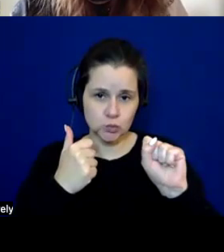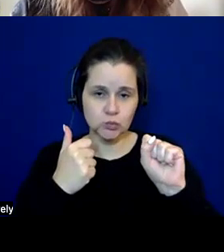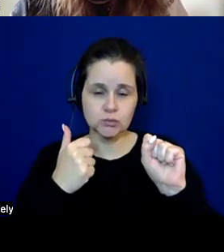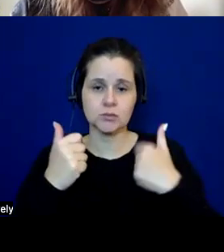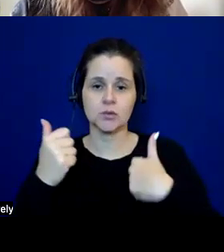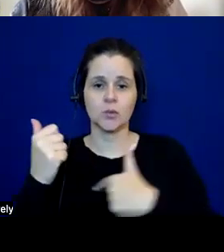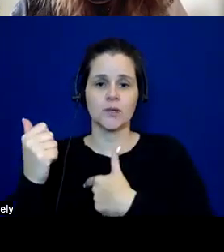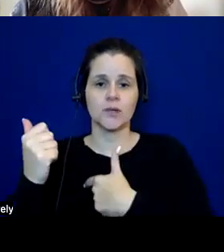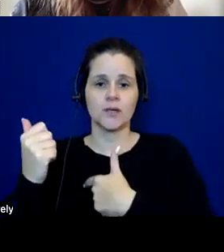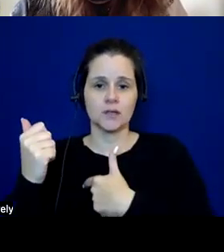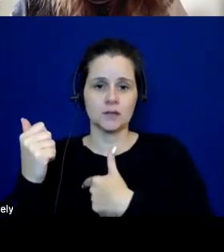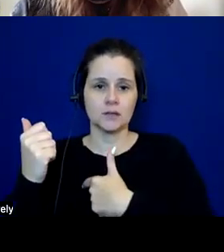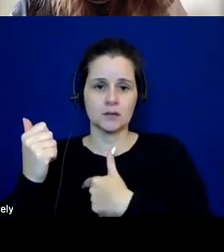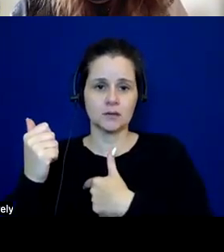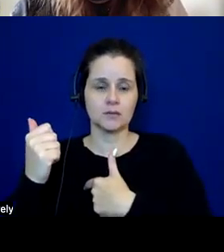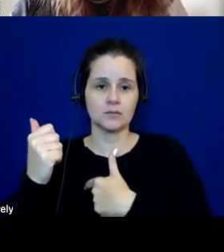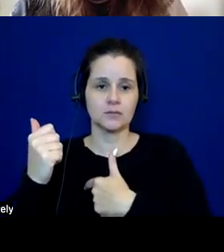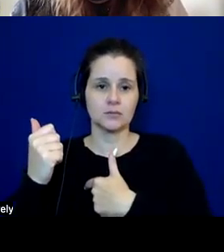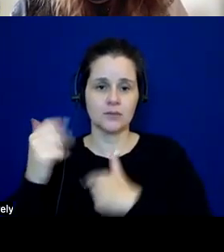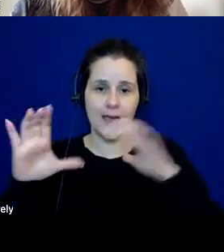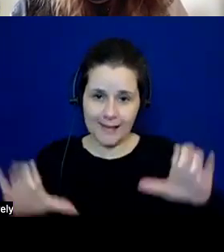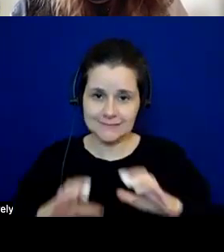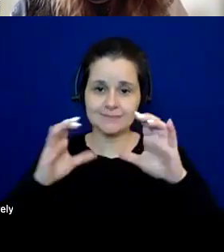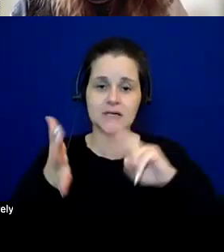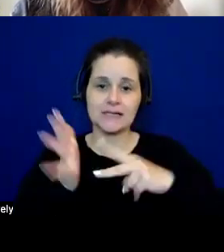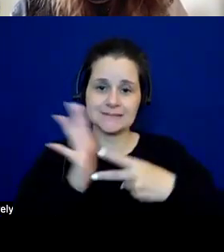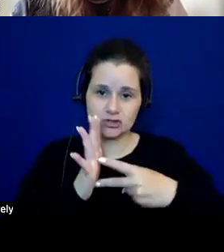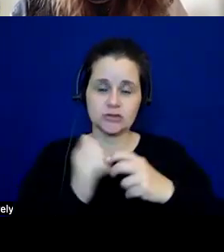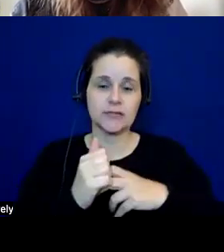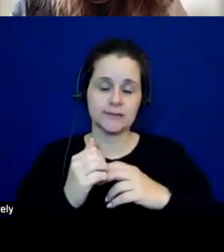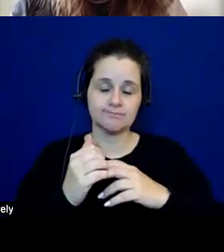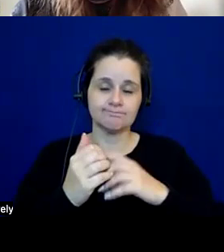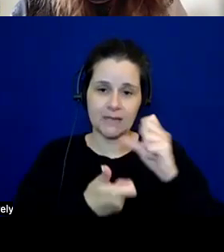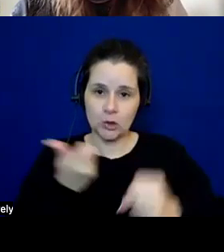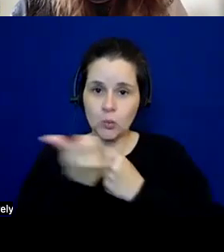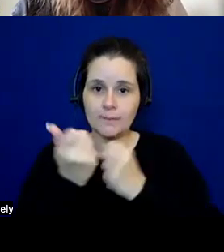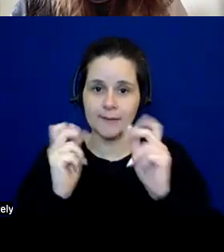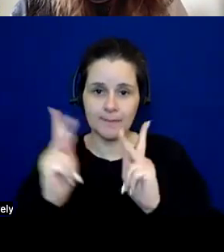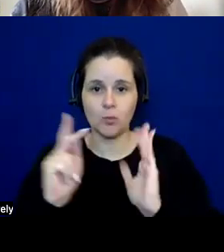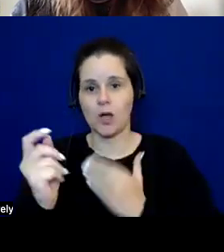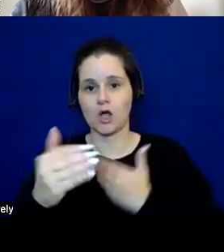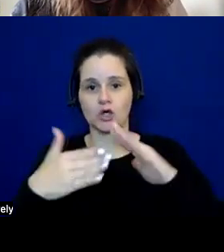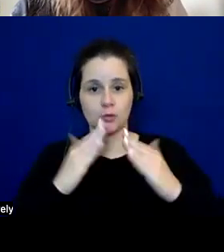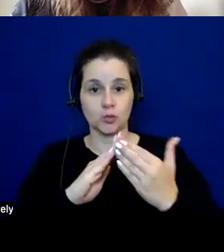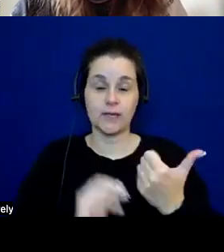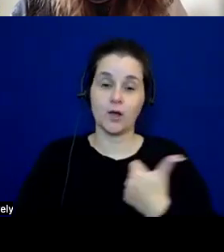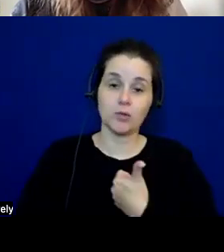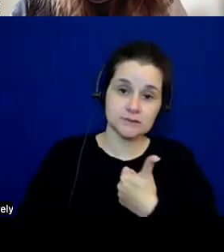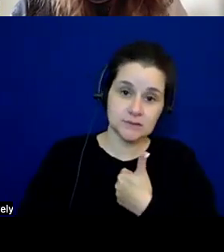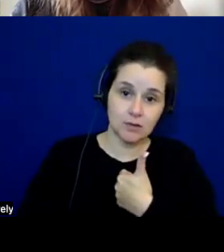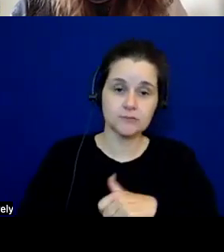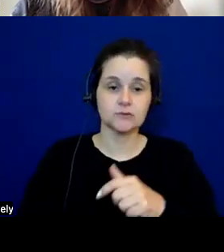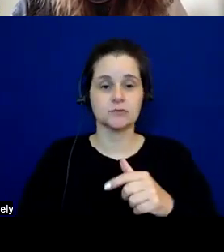we actively and intentionally equipping people in our communities, ourselves,